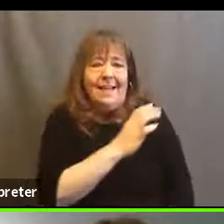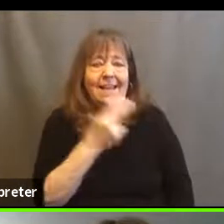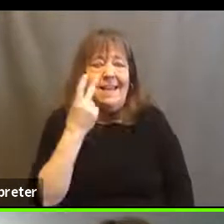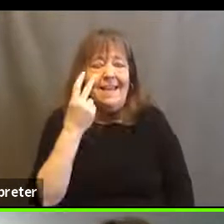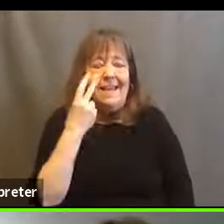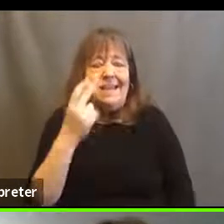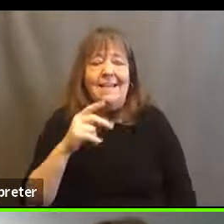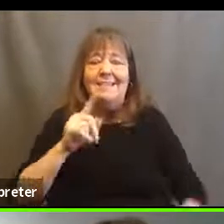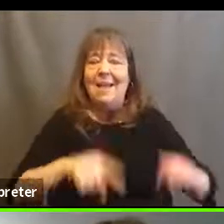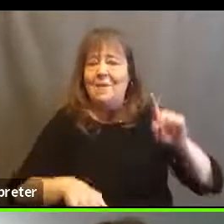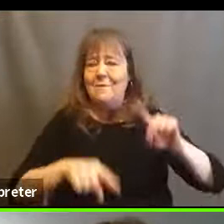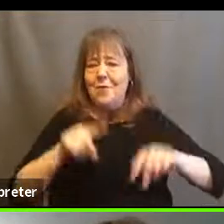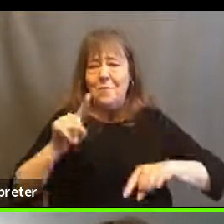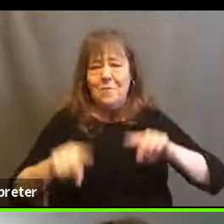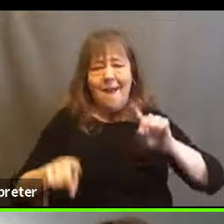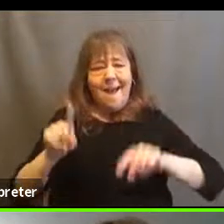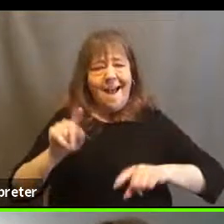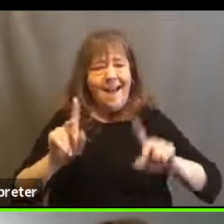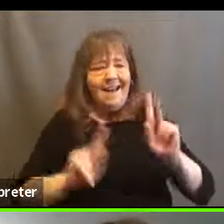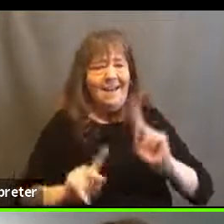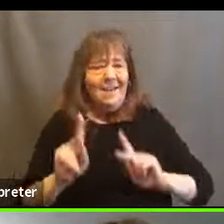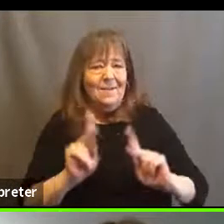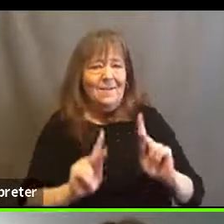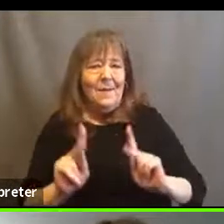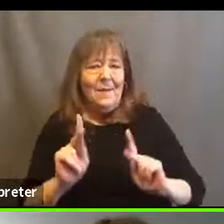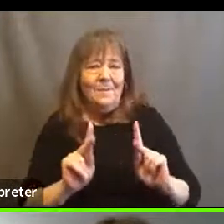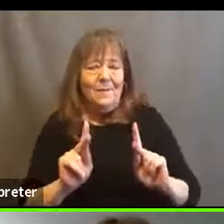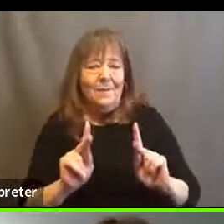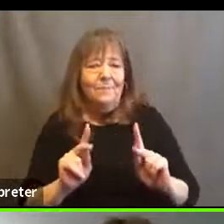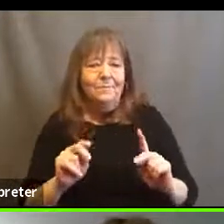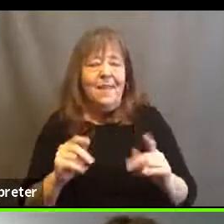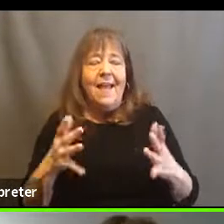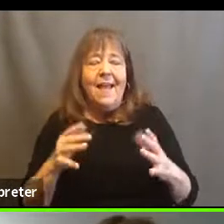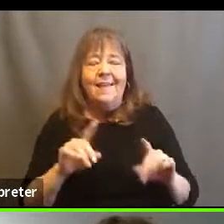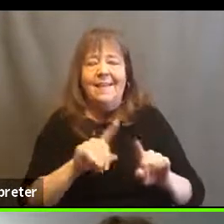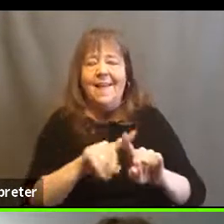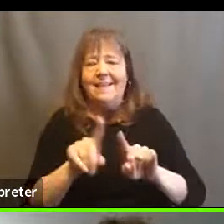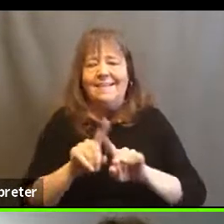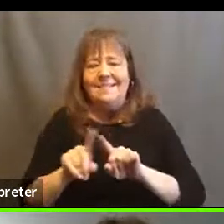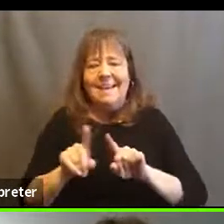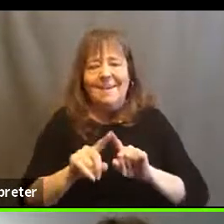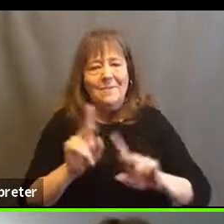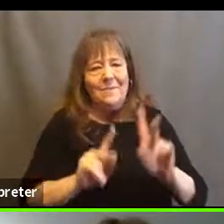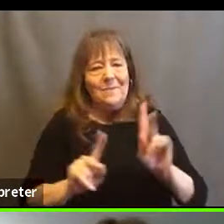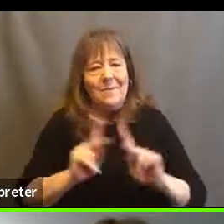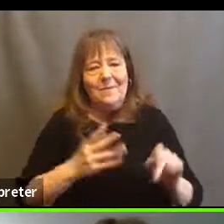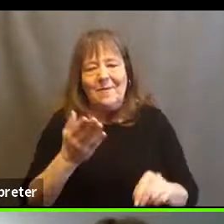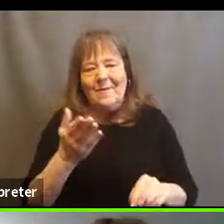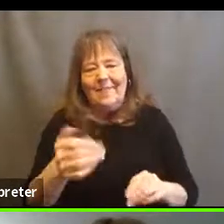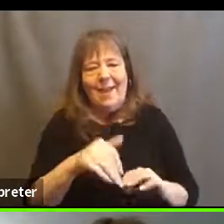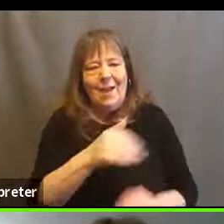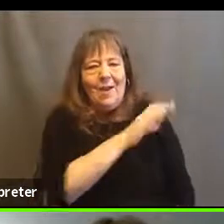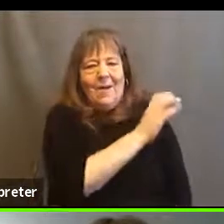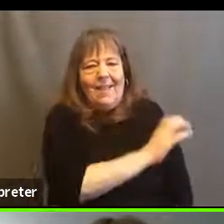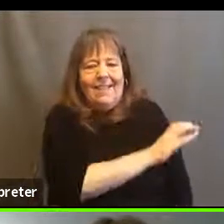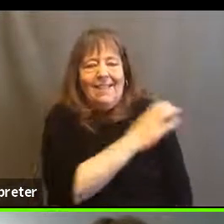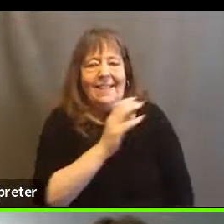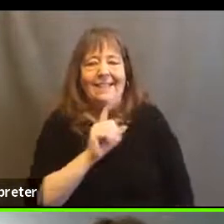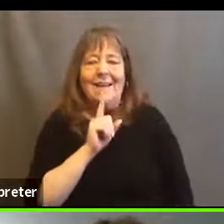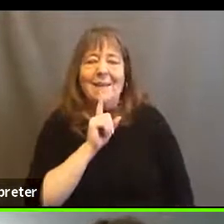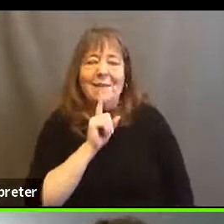wide variety and the wide cross section of our community that is there at the clinic. It's